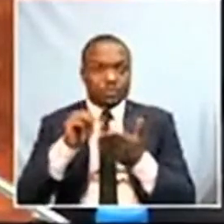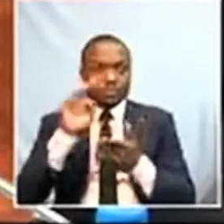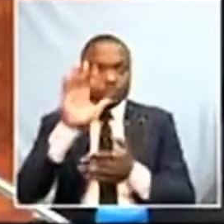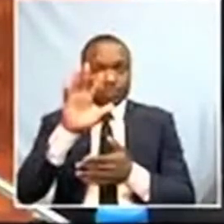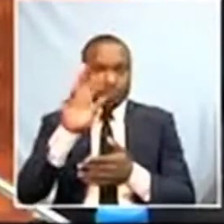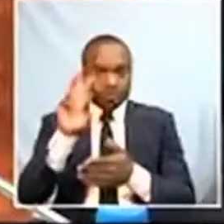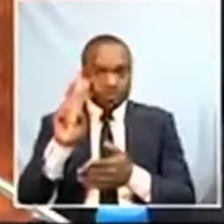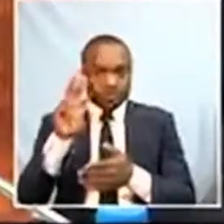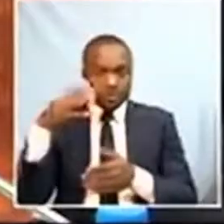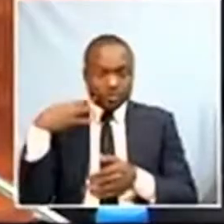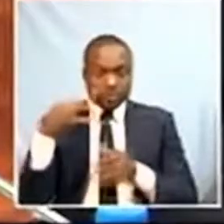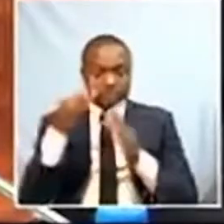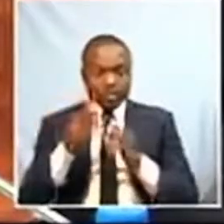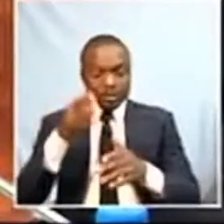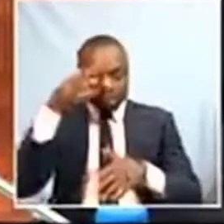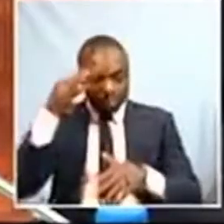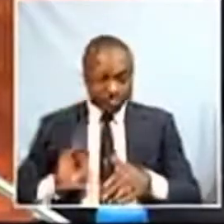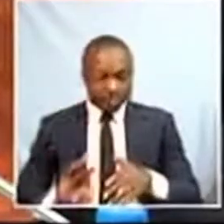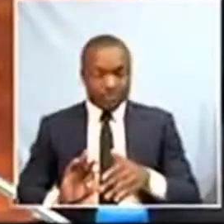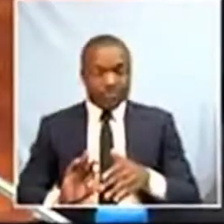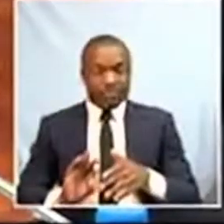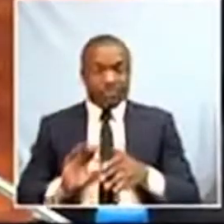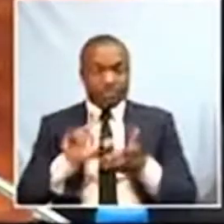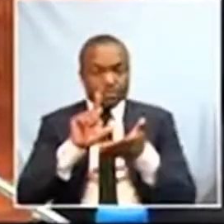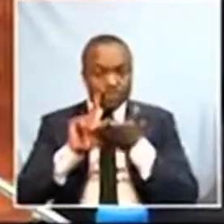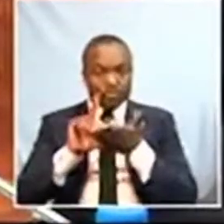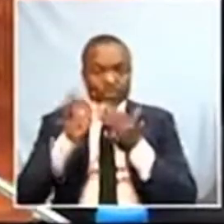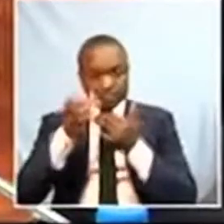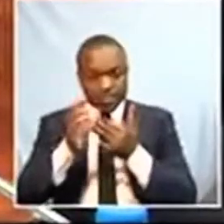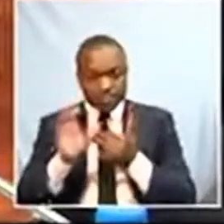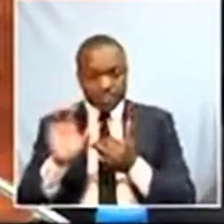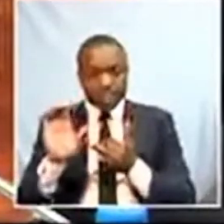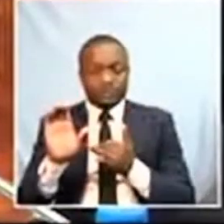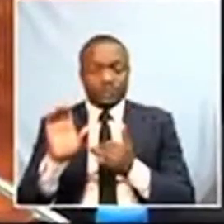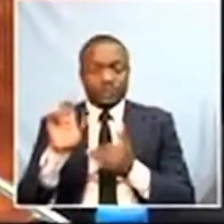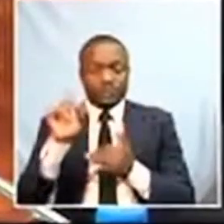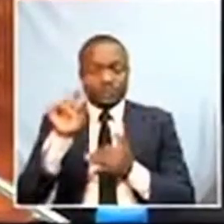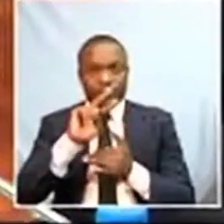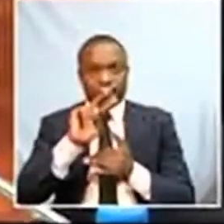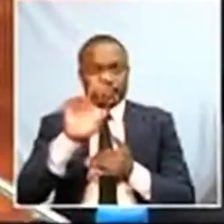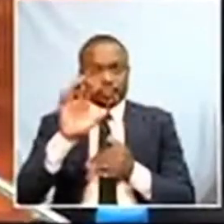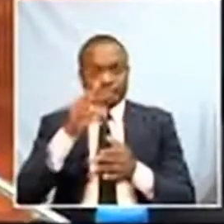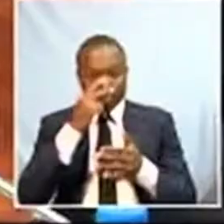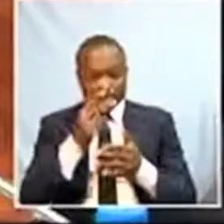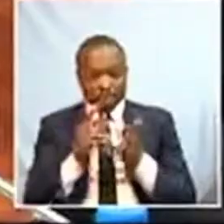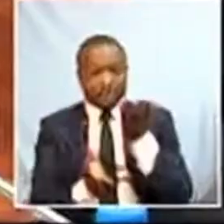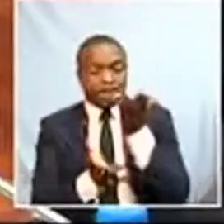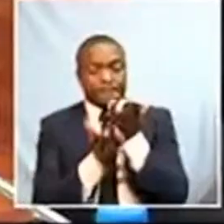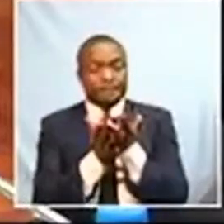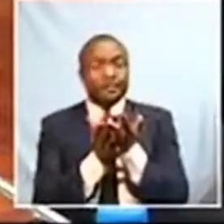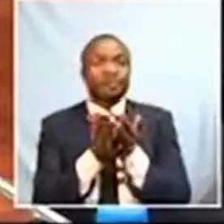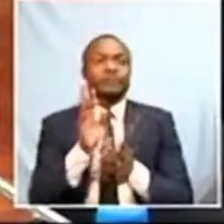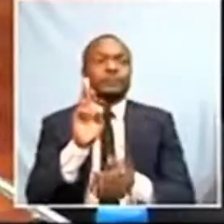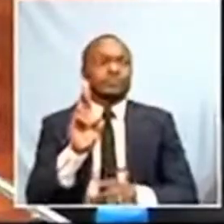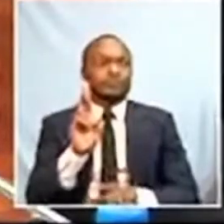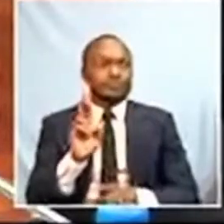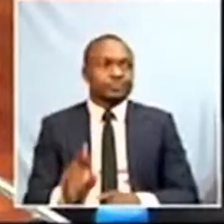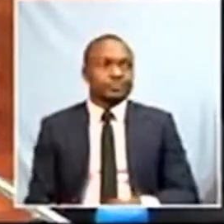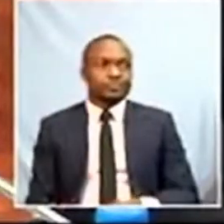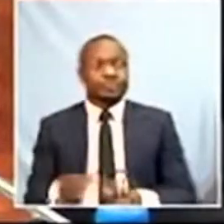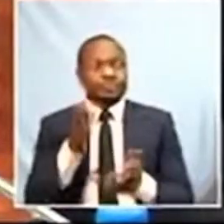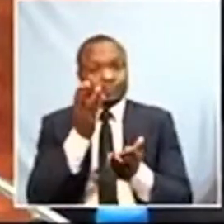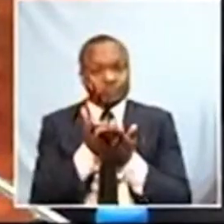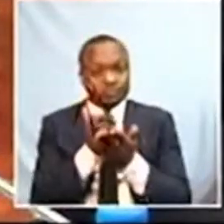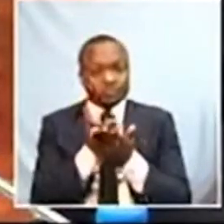52 applicants benefited from the loan component in 2024. See Appendix R.